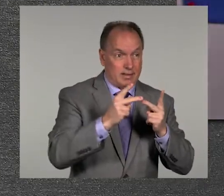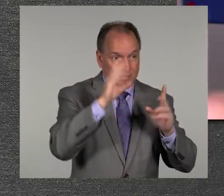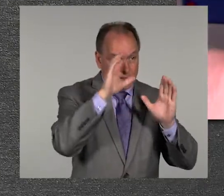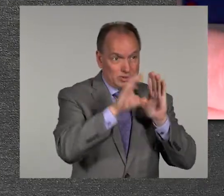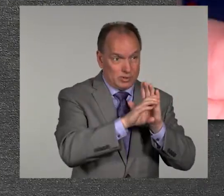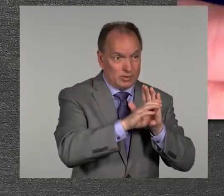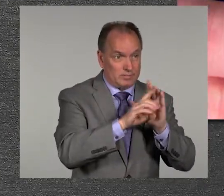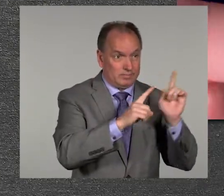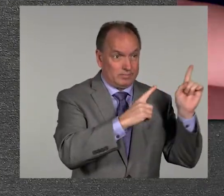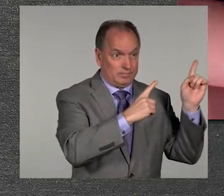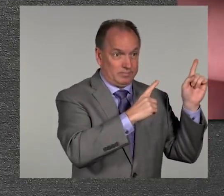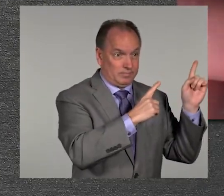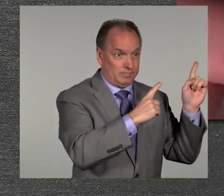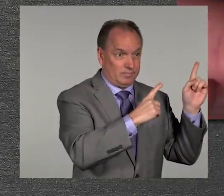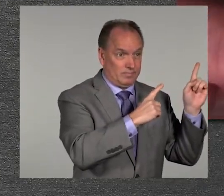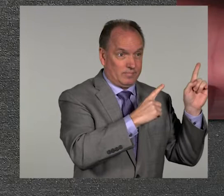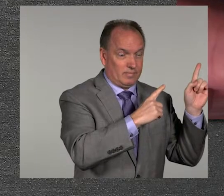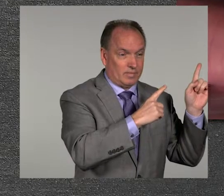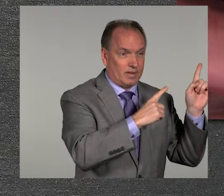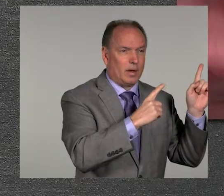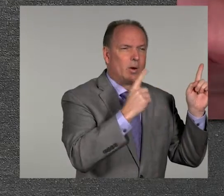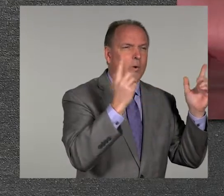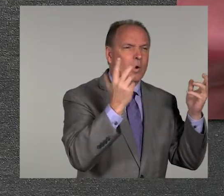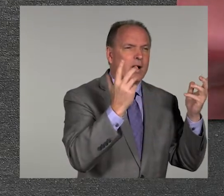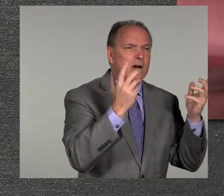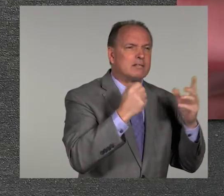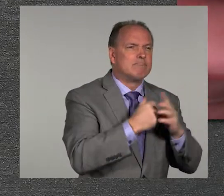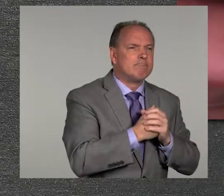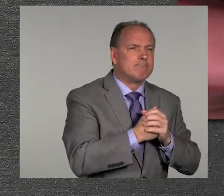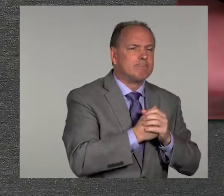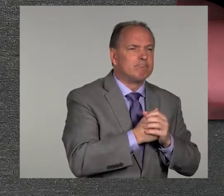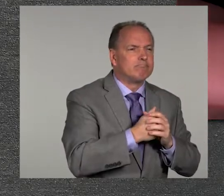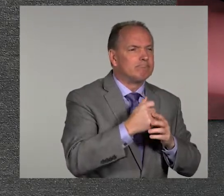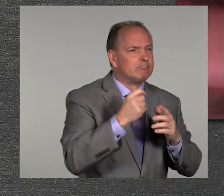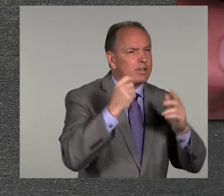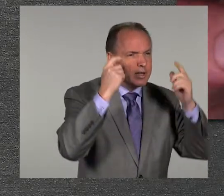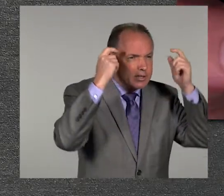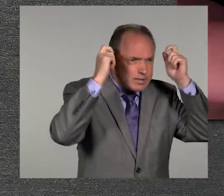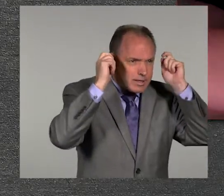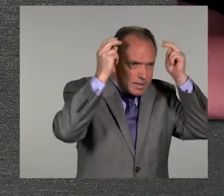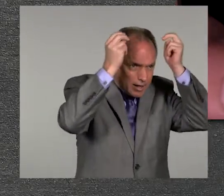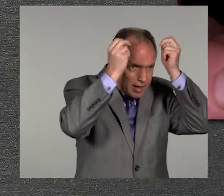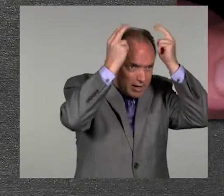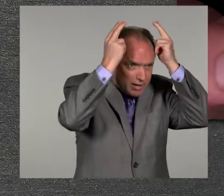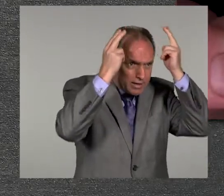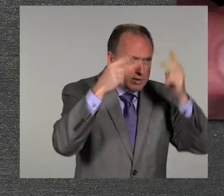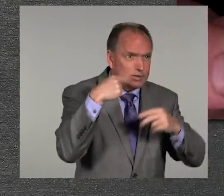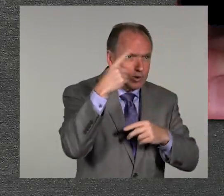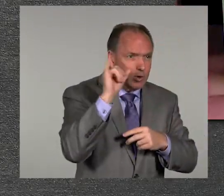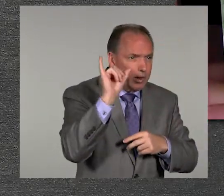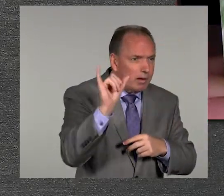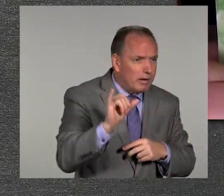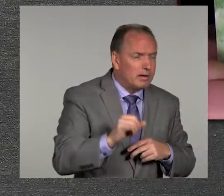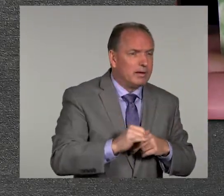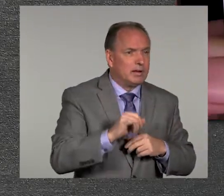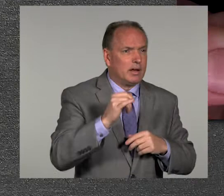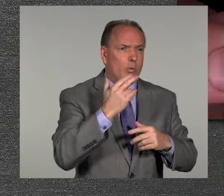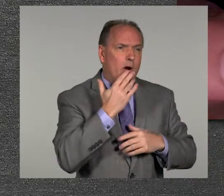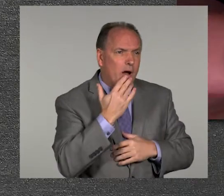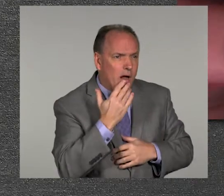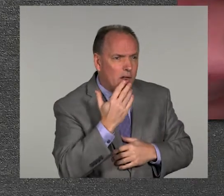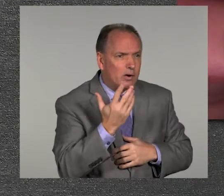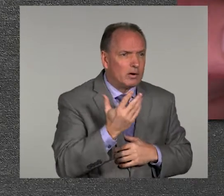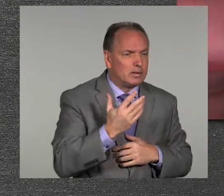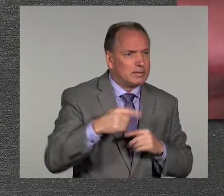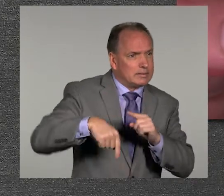second picture. Remember, you're thinking, what does his ears look like? What colors do you see? What